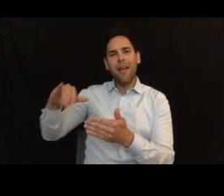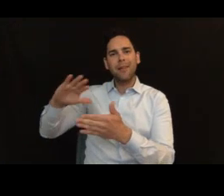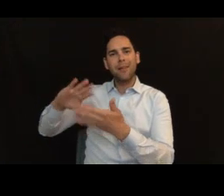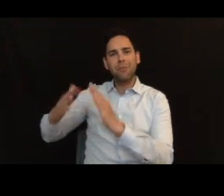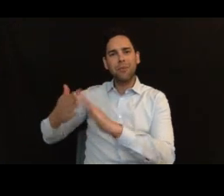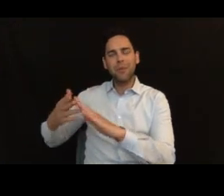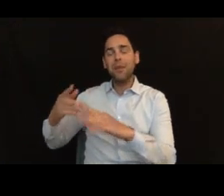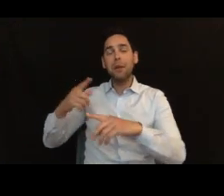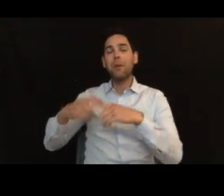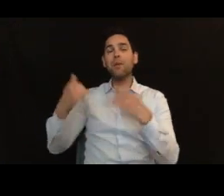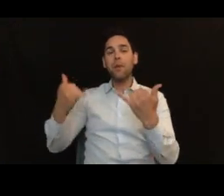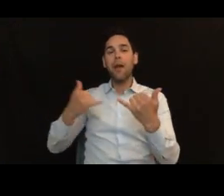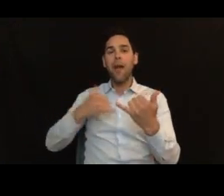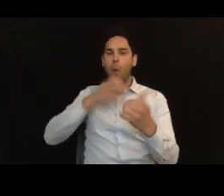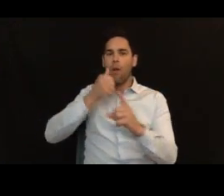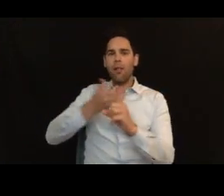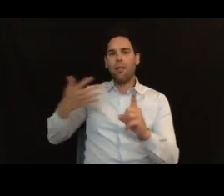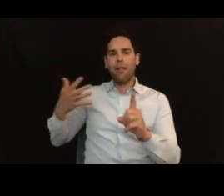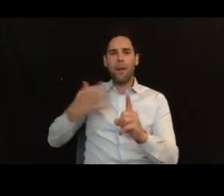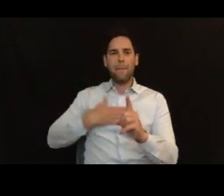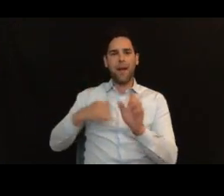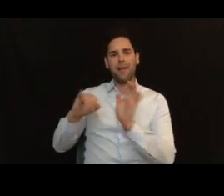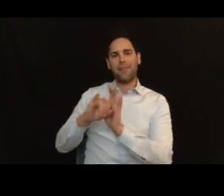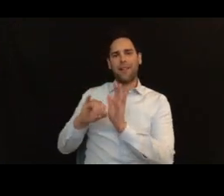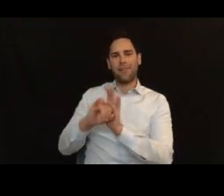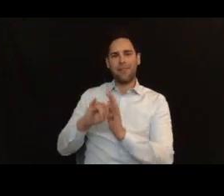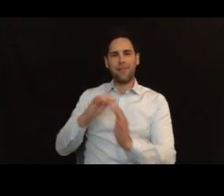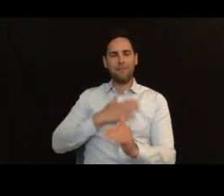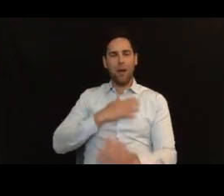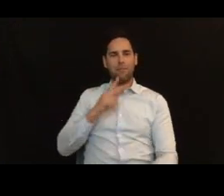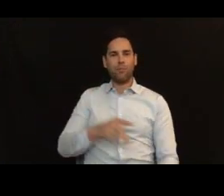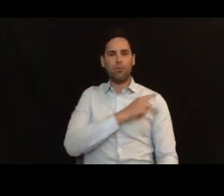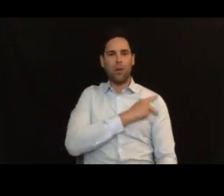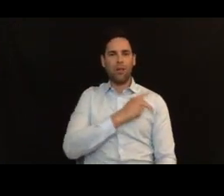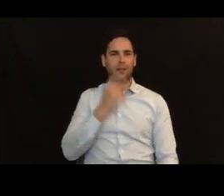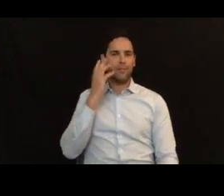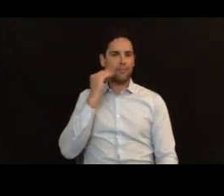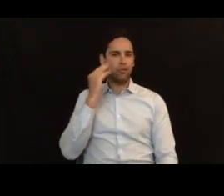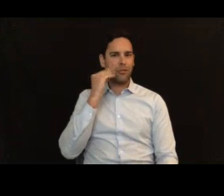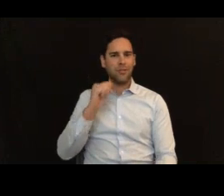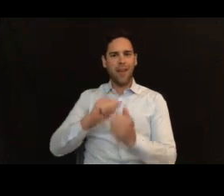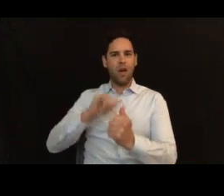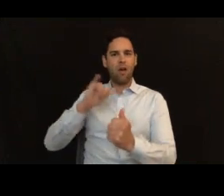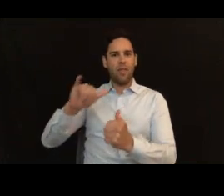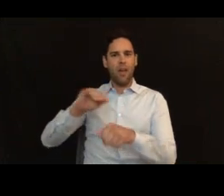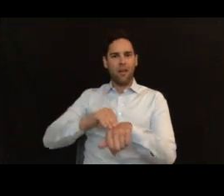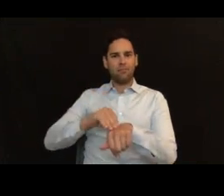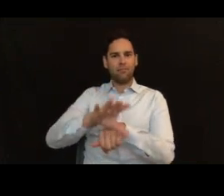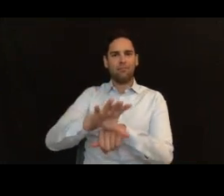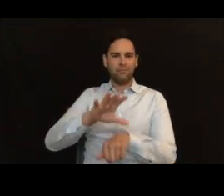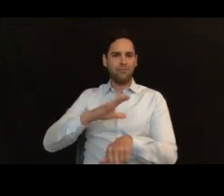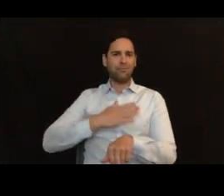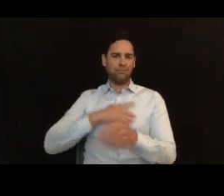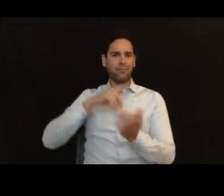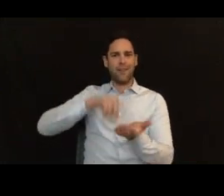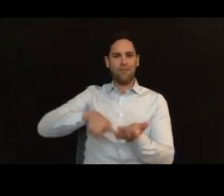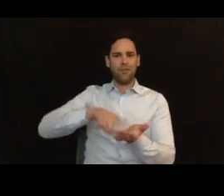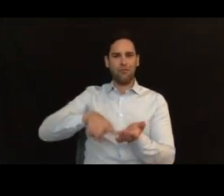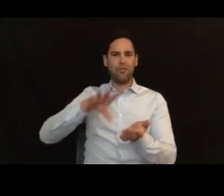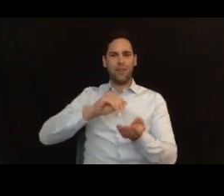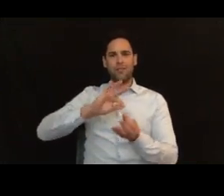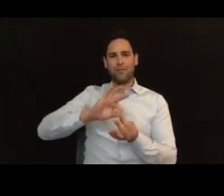my identity and my personal experiences, and how that kind of has informed the way that I've interpreted things in